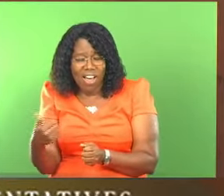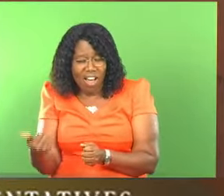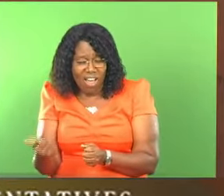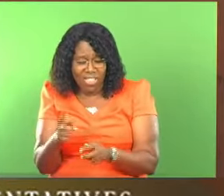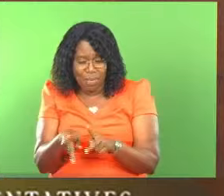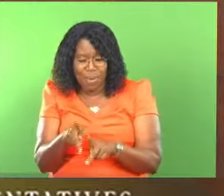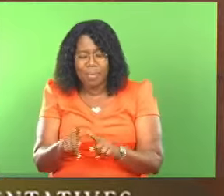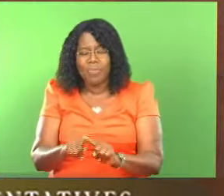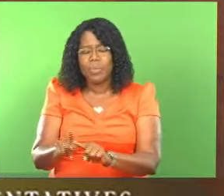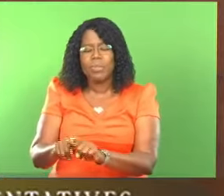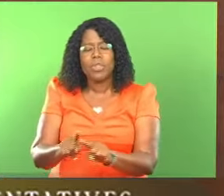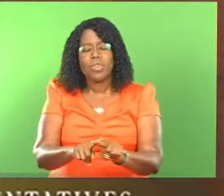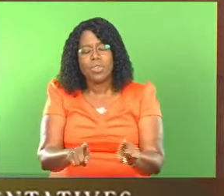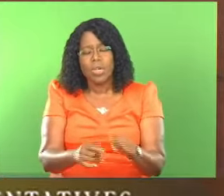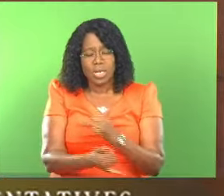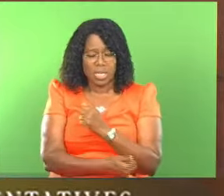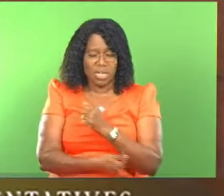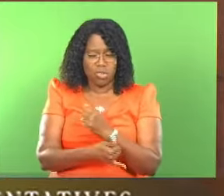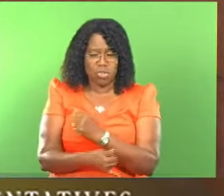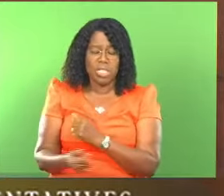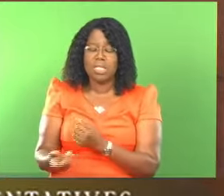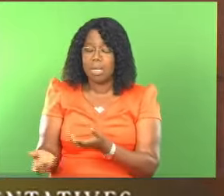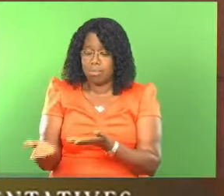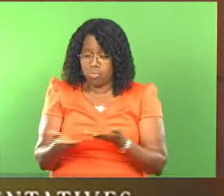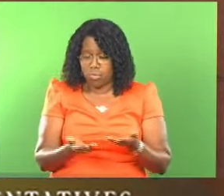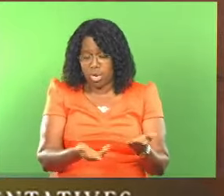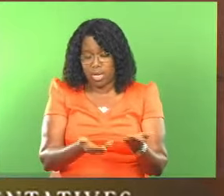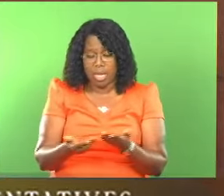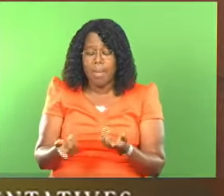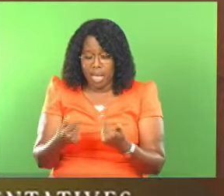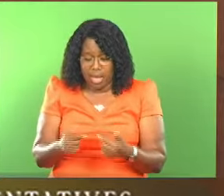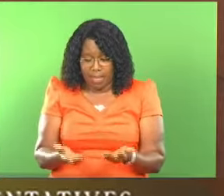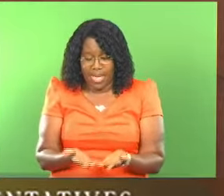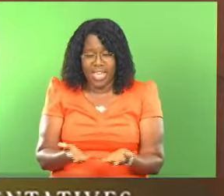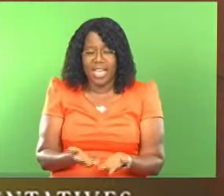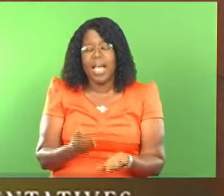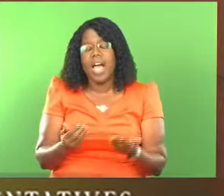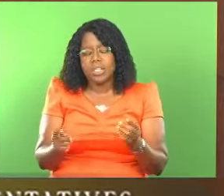shores. Together, we have built Trinidad and Tobago.